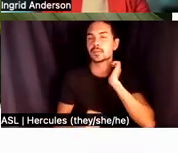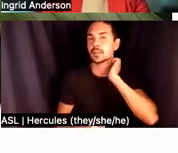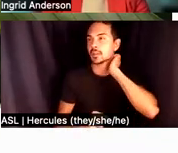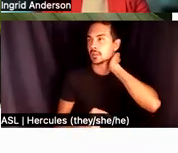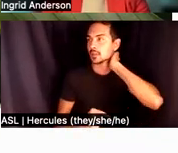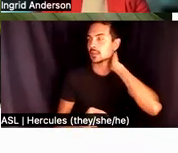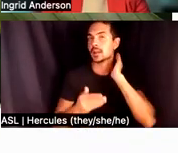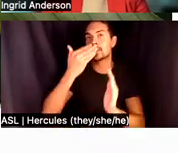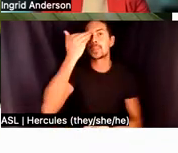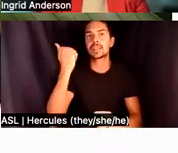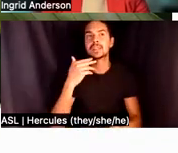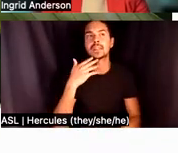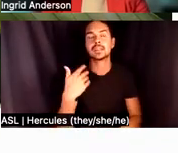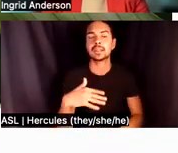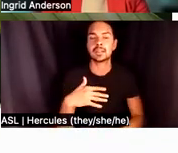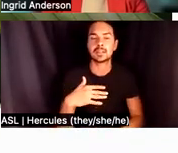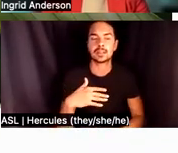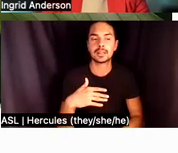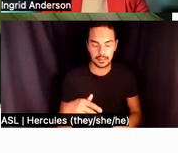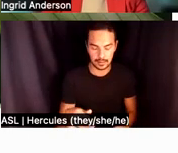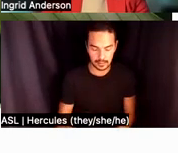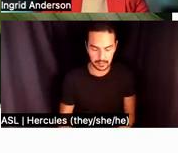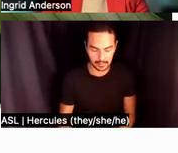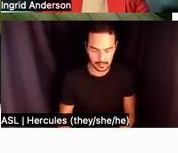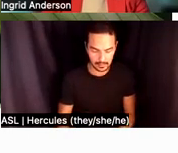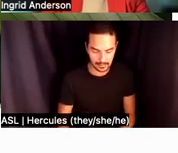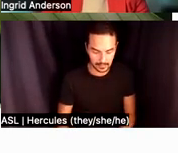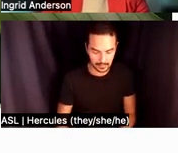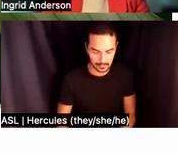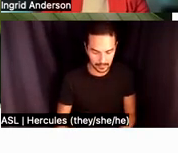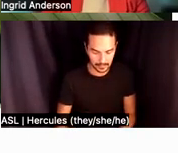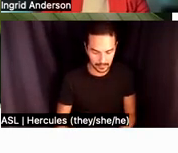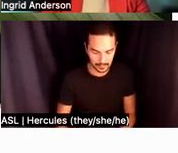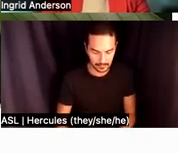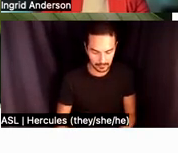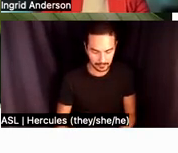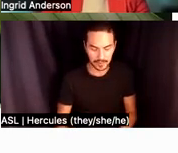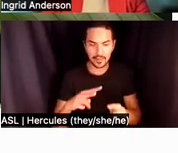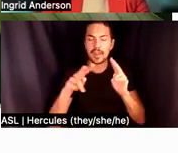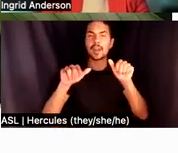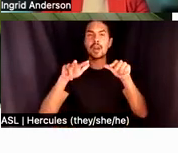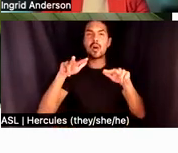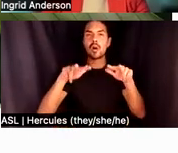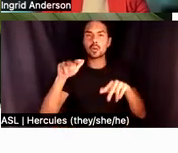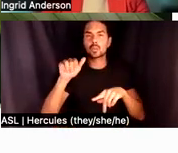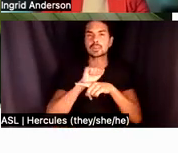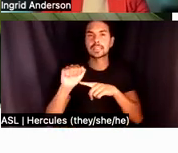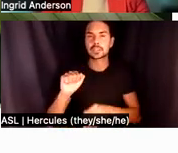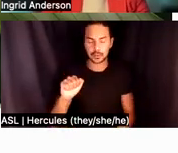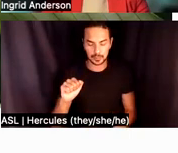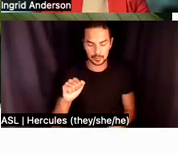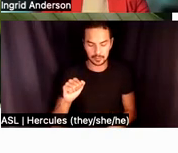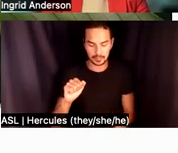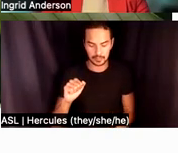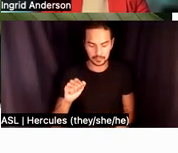possible, because it gets a very, very hard, very awkward stage. And so my